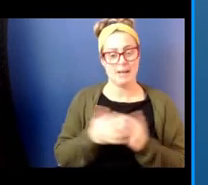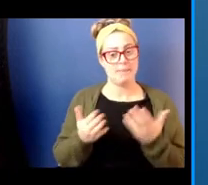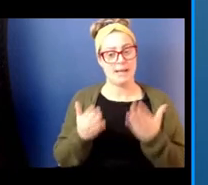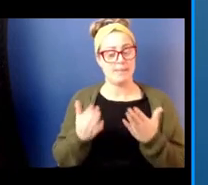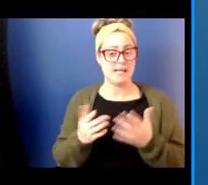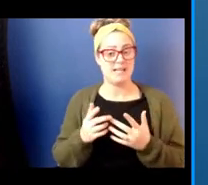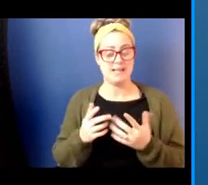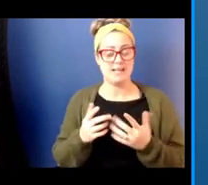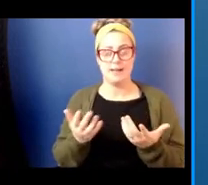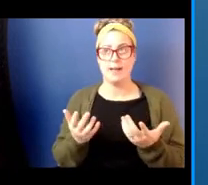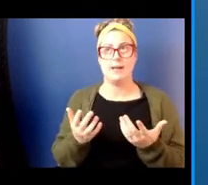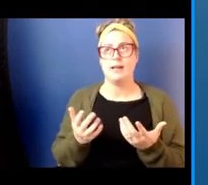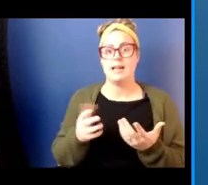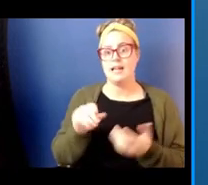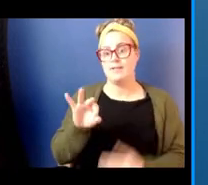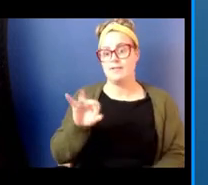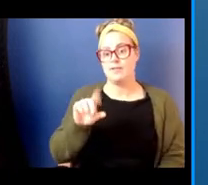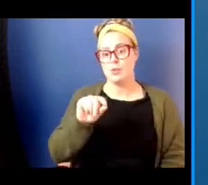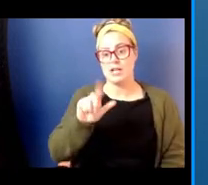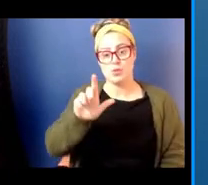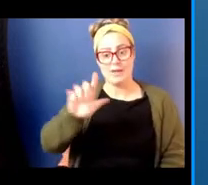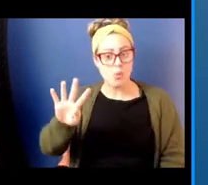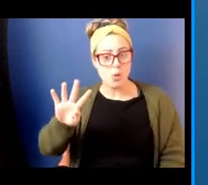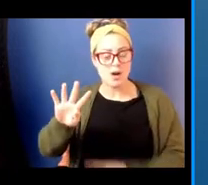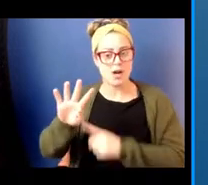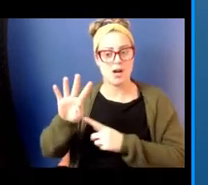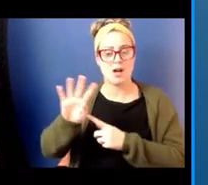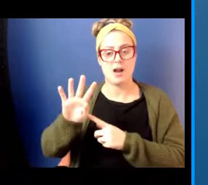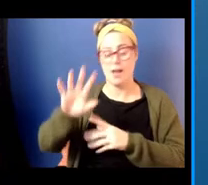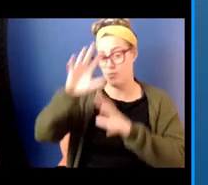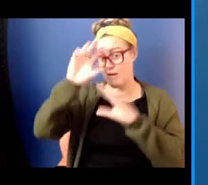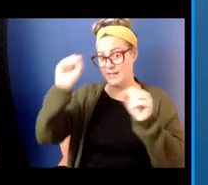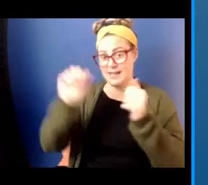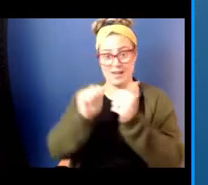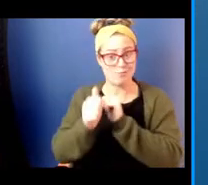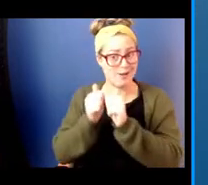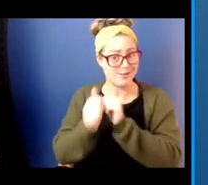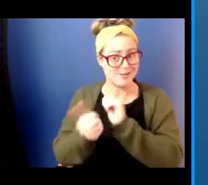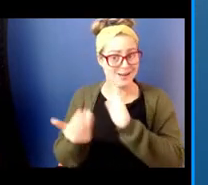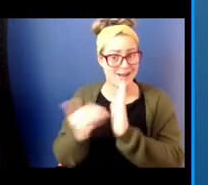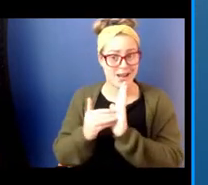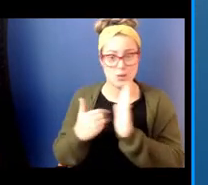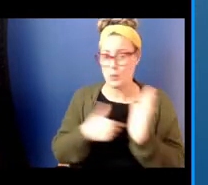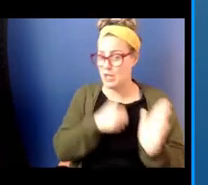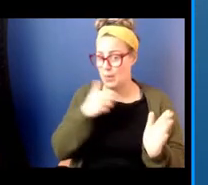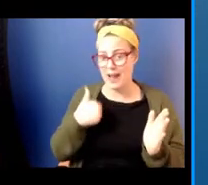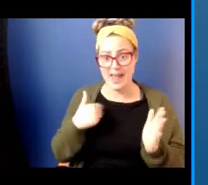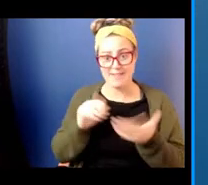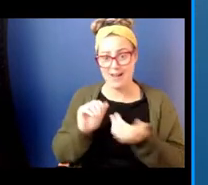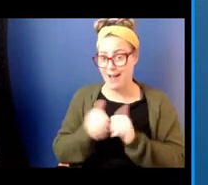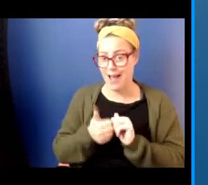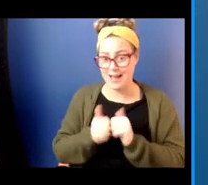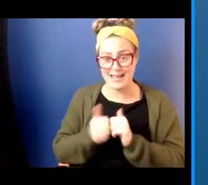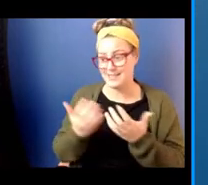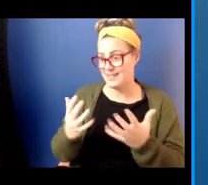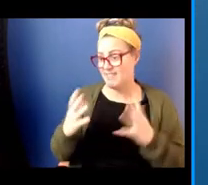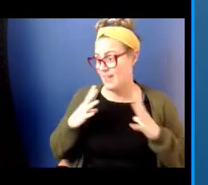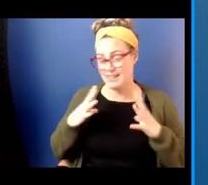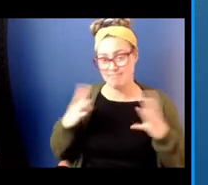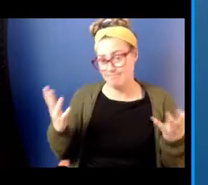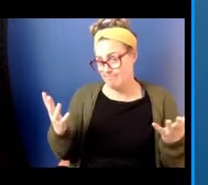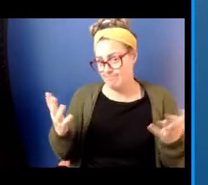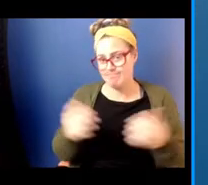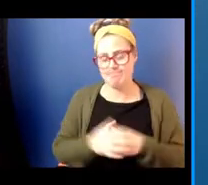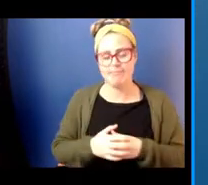president runs again and we don't have a contest okay that so be it right but this is a good